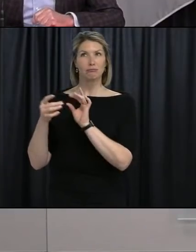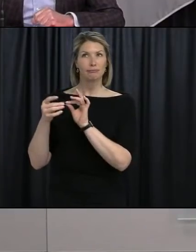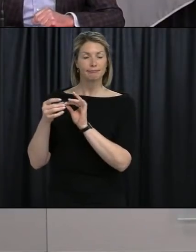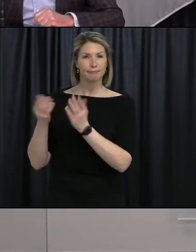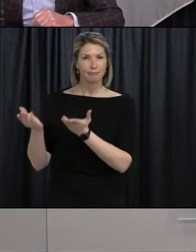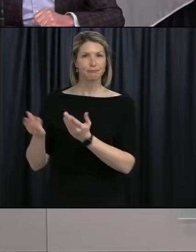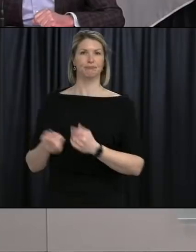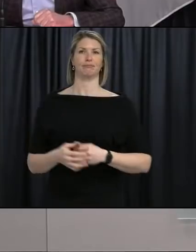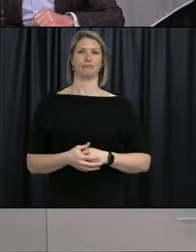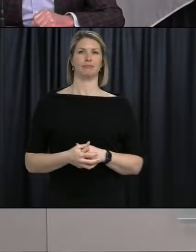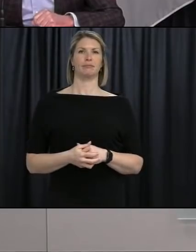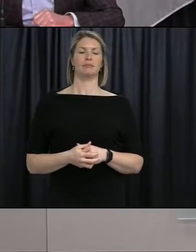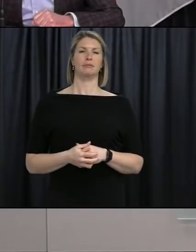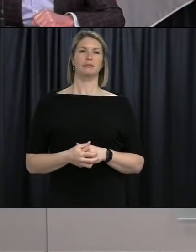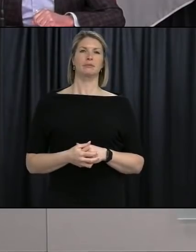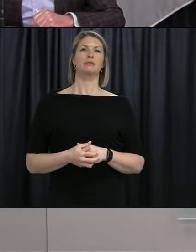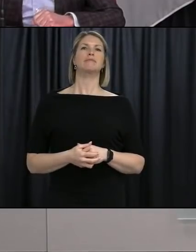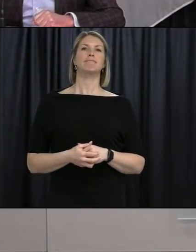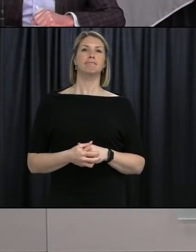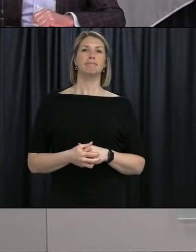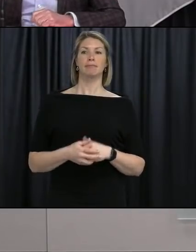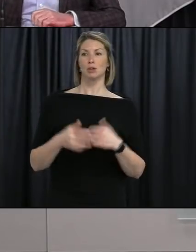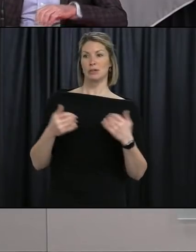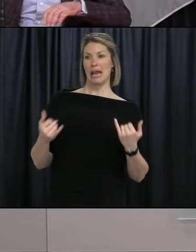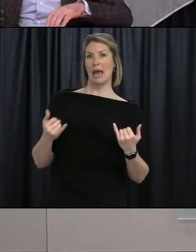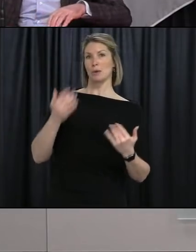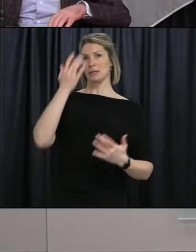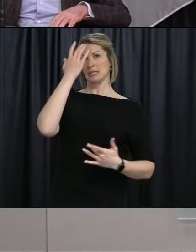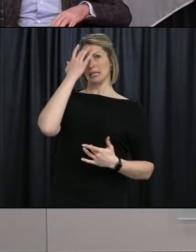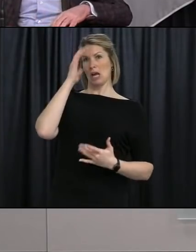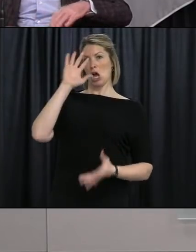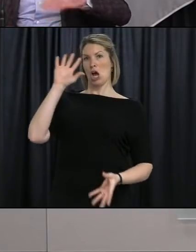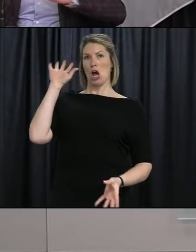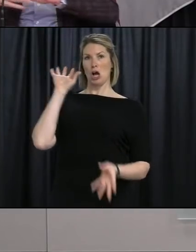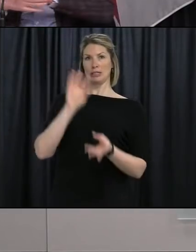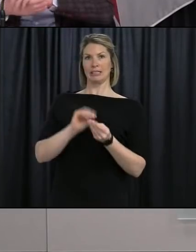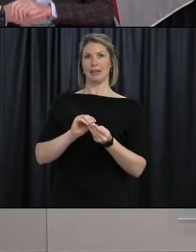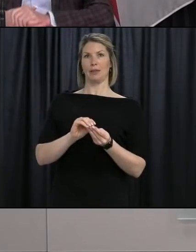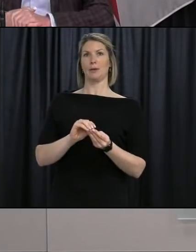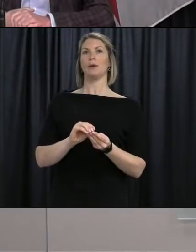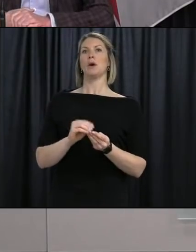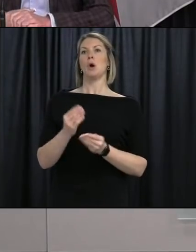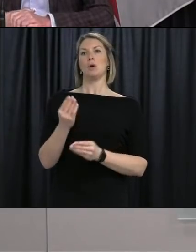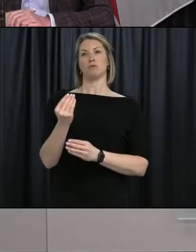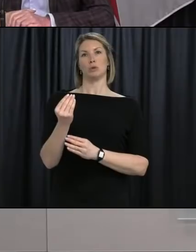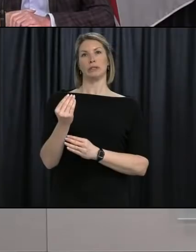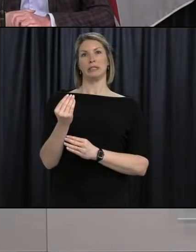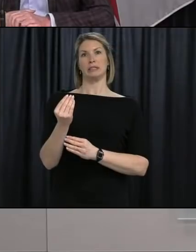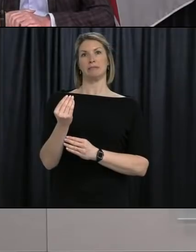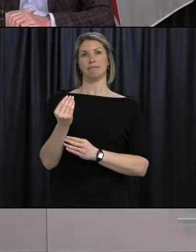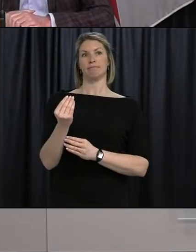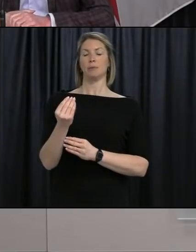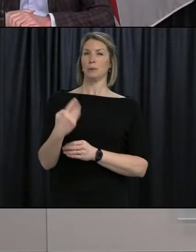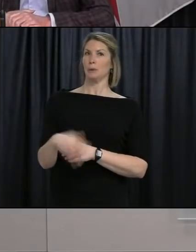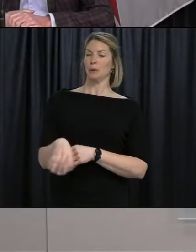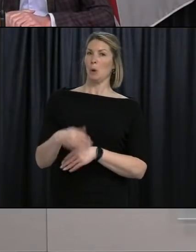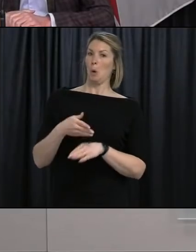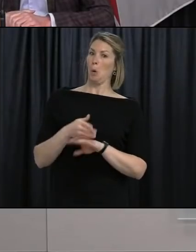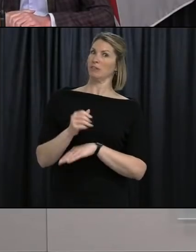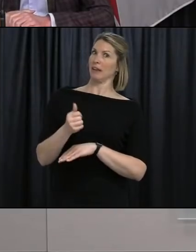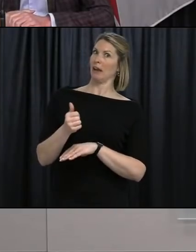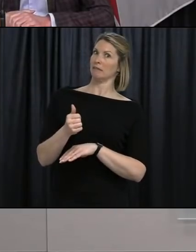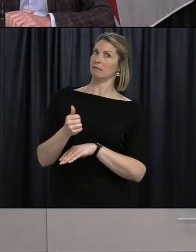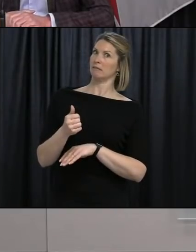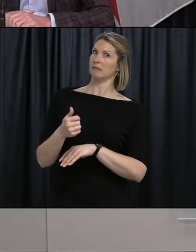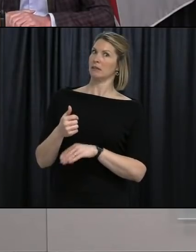Thank you, Premier. 14 active cases, double digits. A reminder that COVID is still with